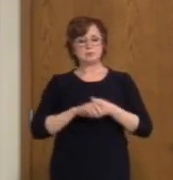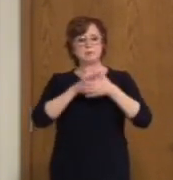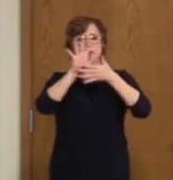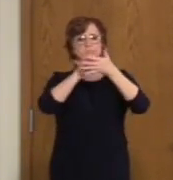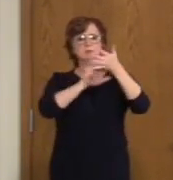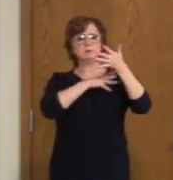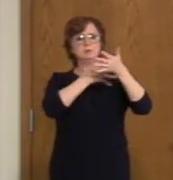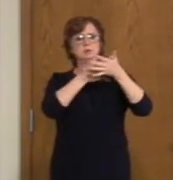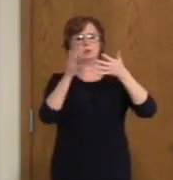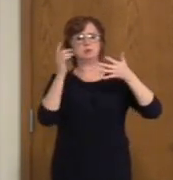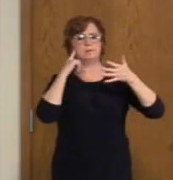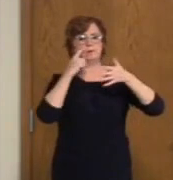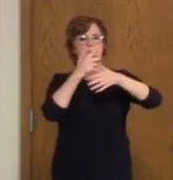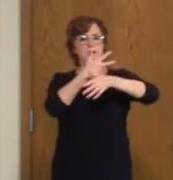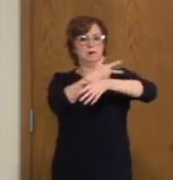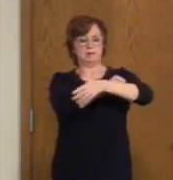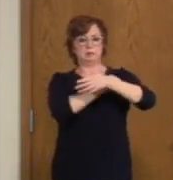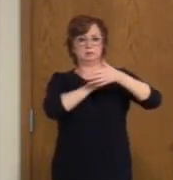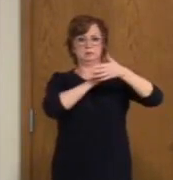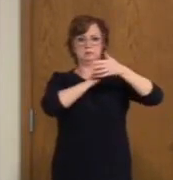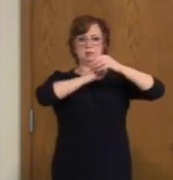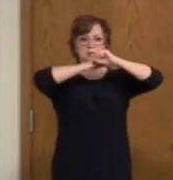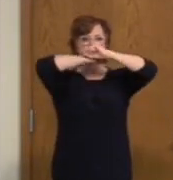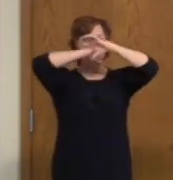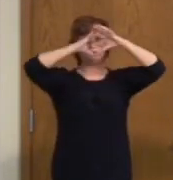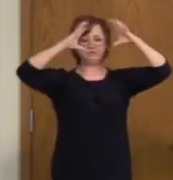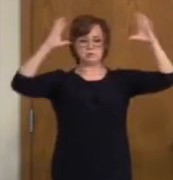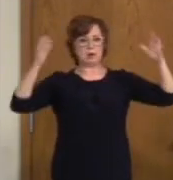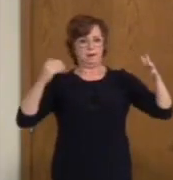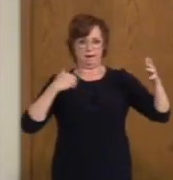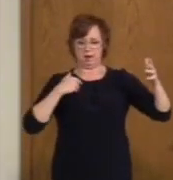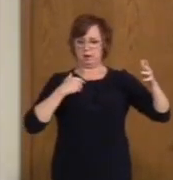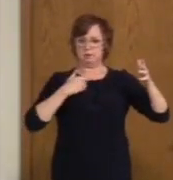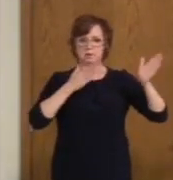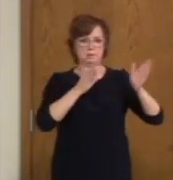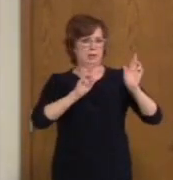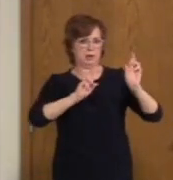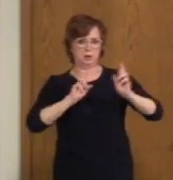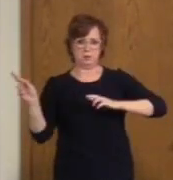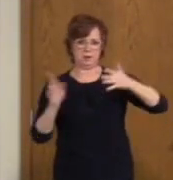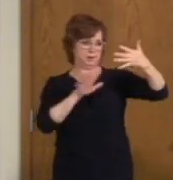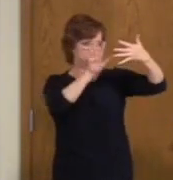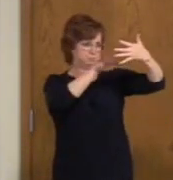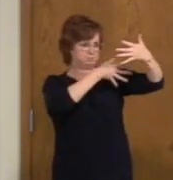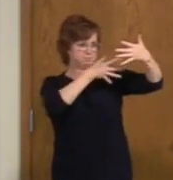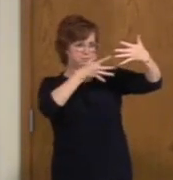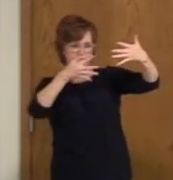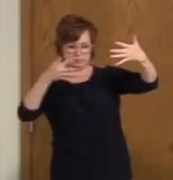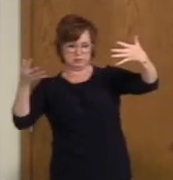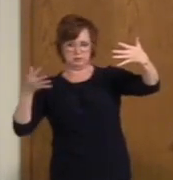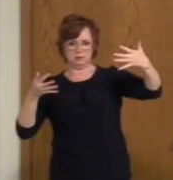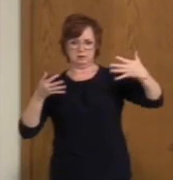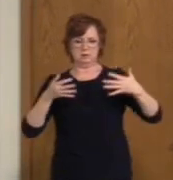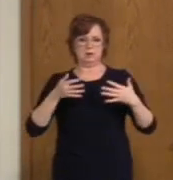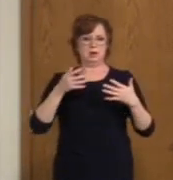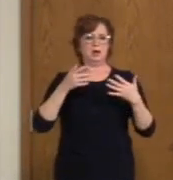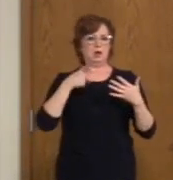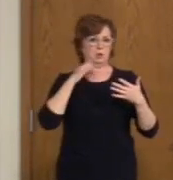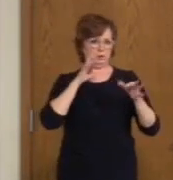plan looks like over the course of the next few weeks. And then I think it will become clear to the people of Saskatchewan that this really doesn't impact